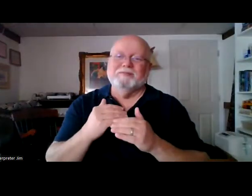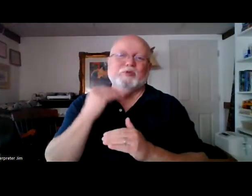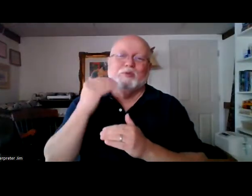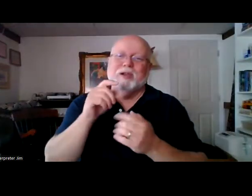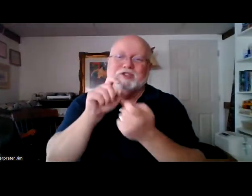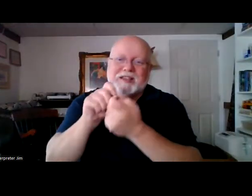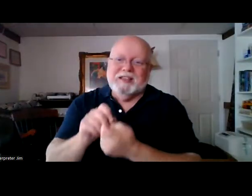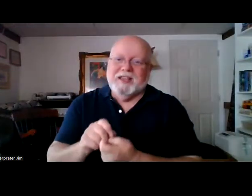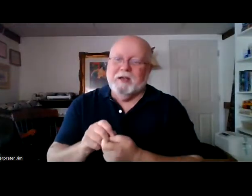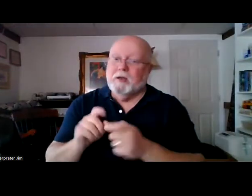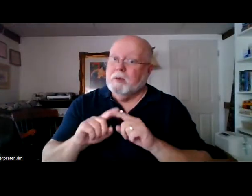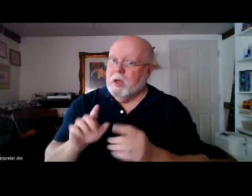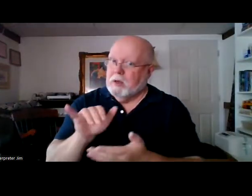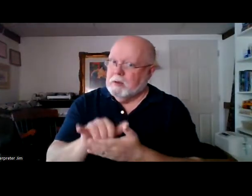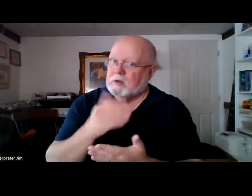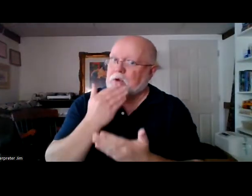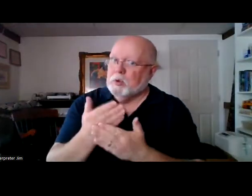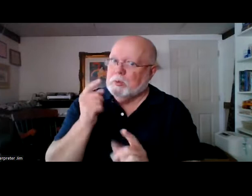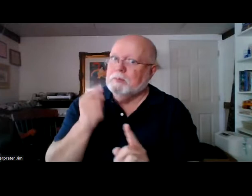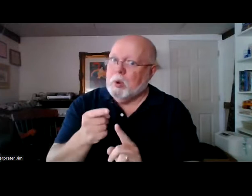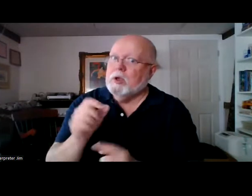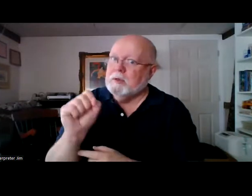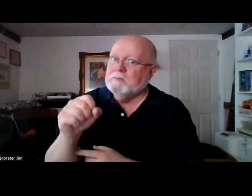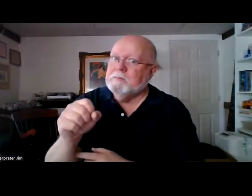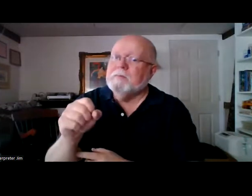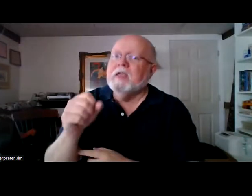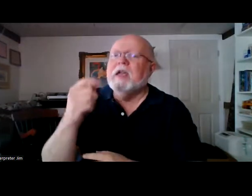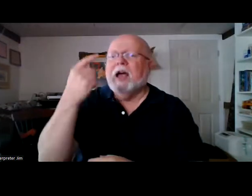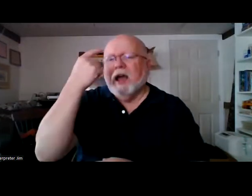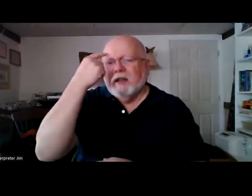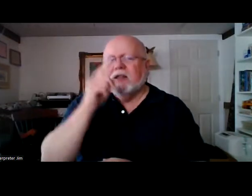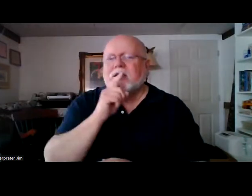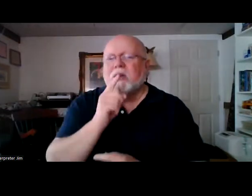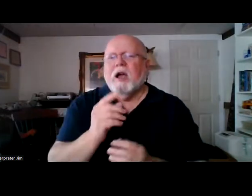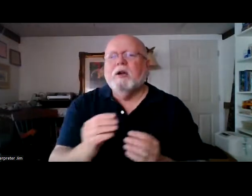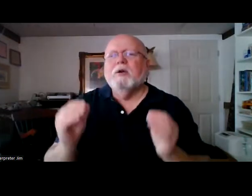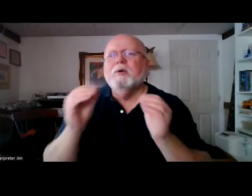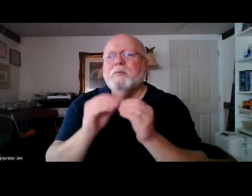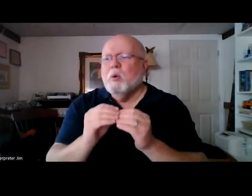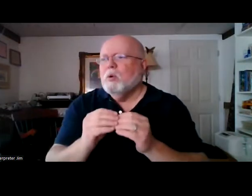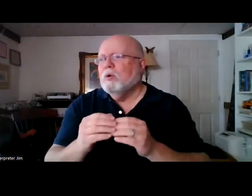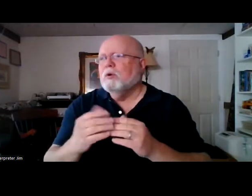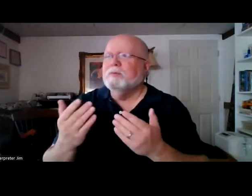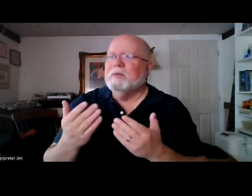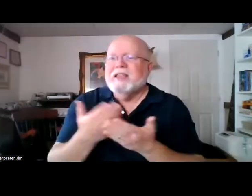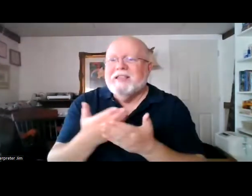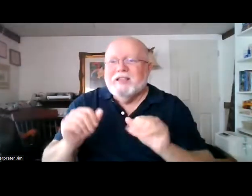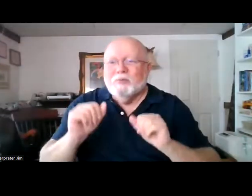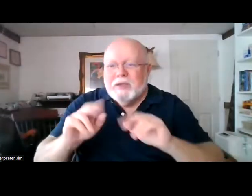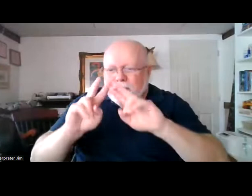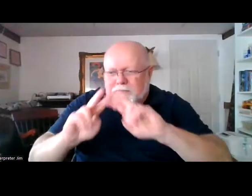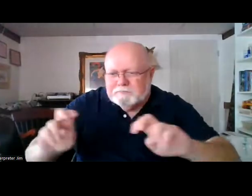a great issue to bring up. And I think there are important, again, more layers to peel back in all of